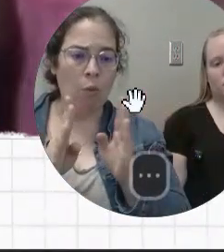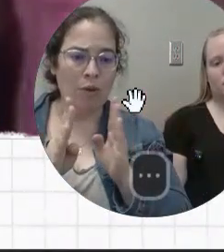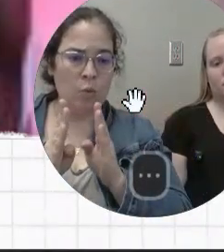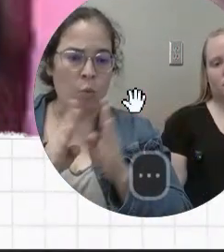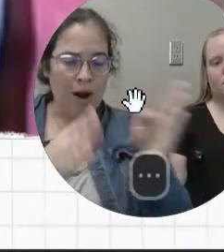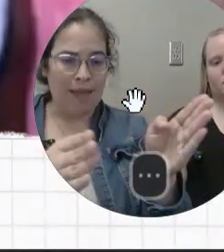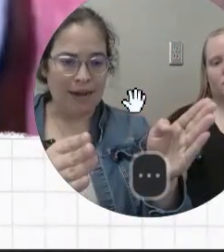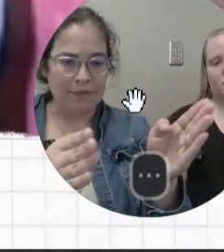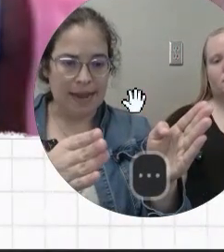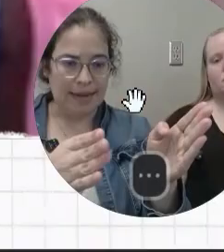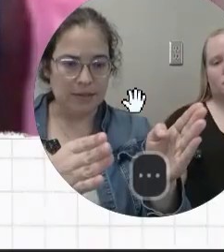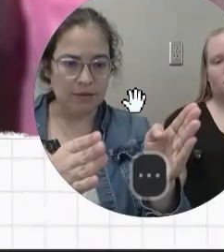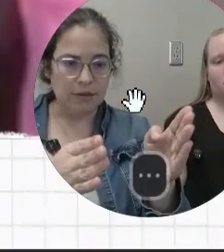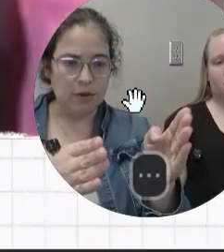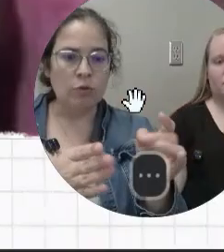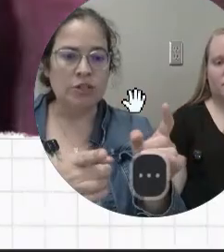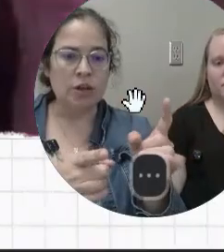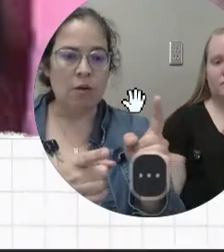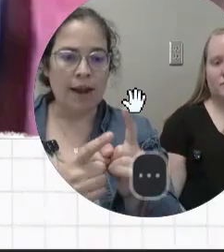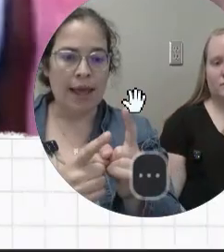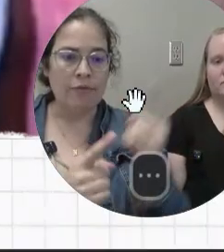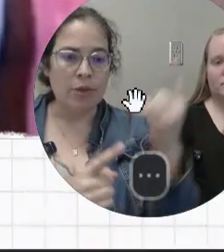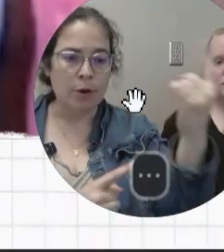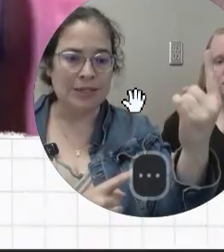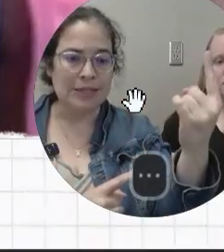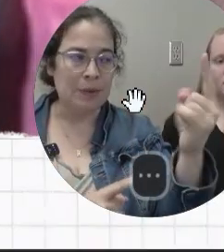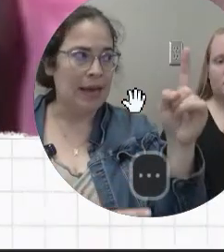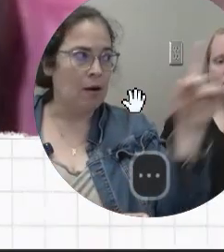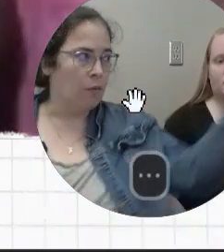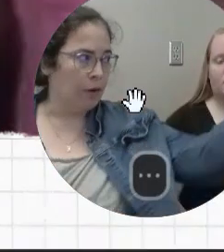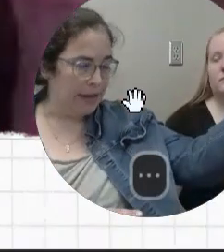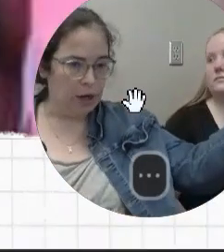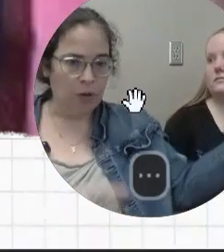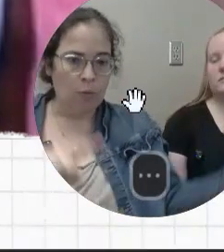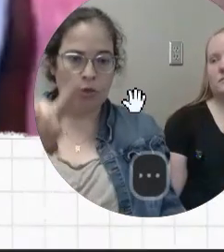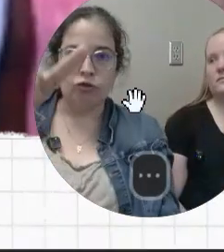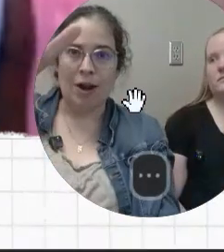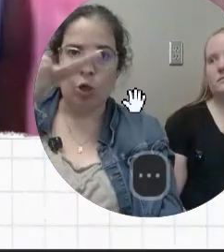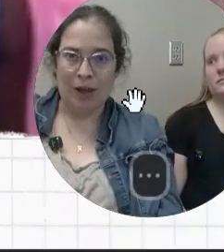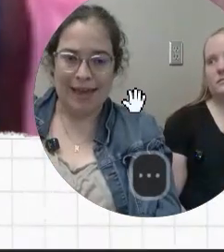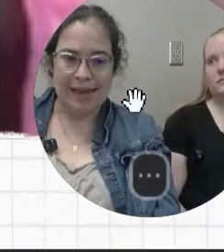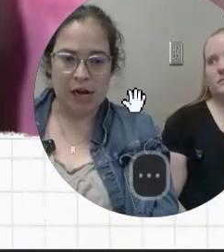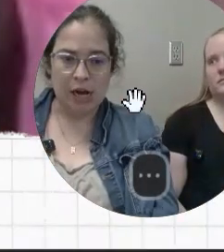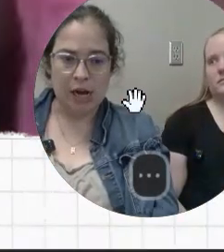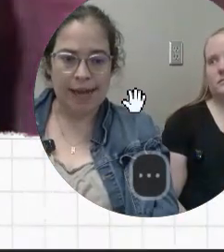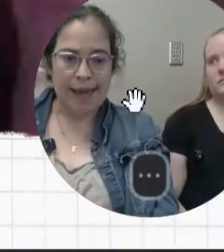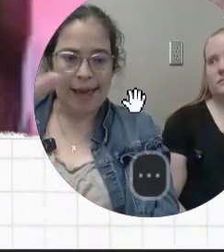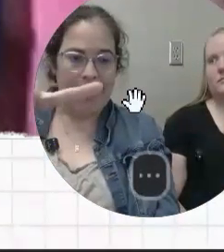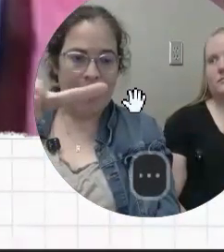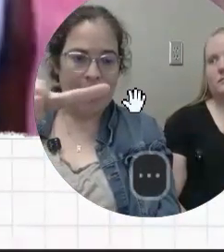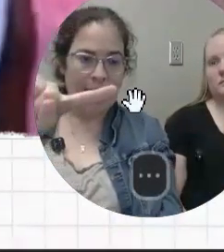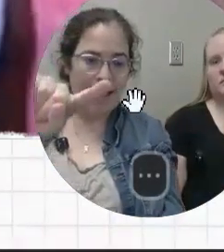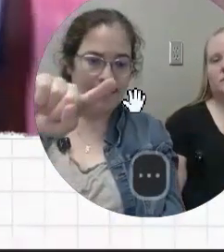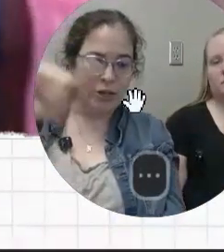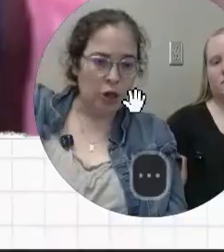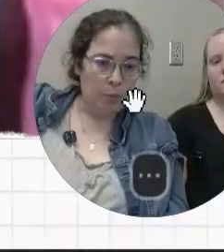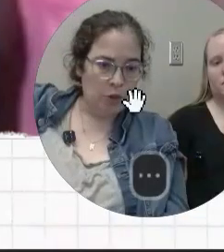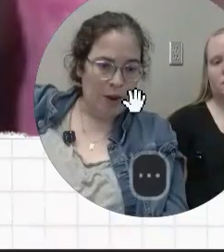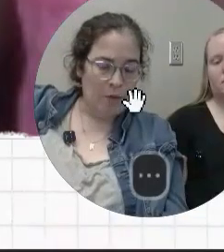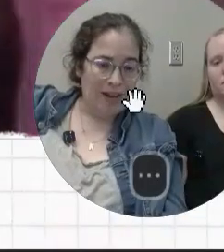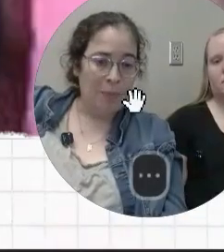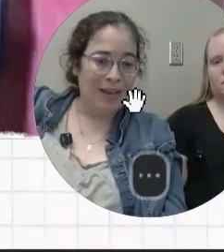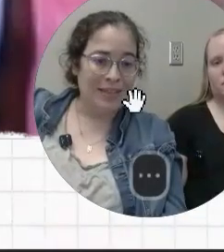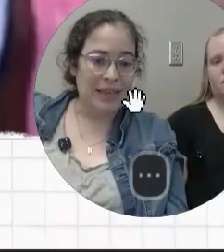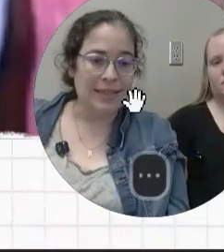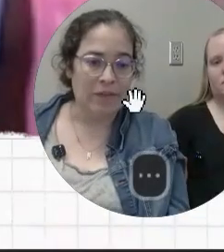they're presenting, and if there's an interpreter too, all within one line of sight. We don't want to have the person speaking over here, what they're trying to